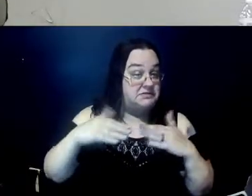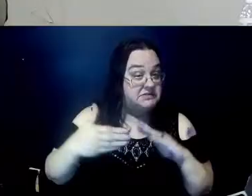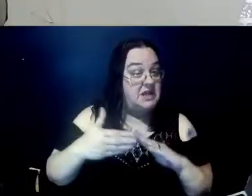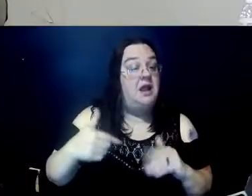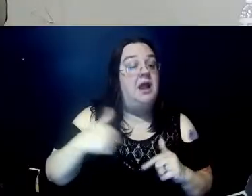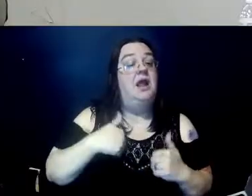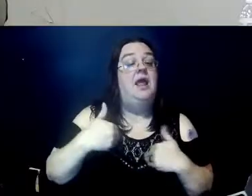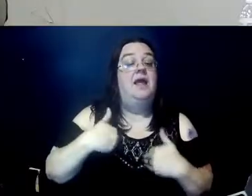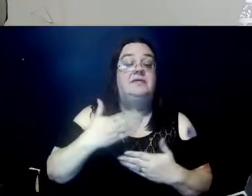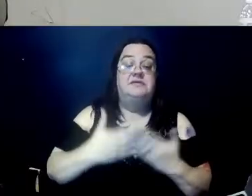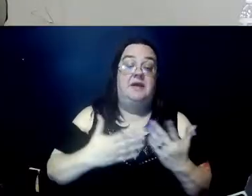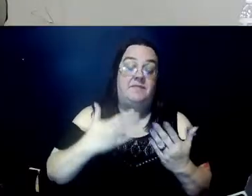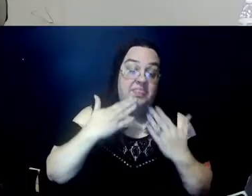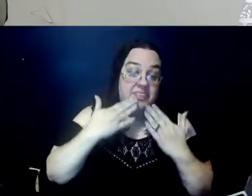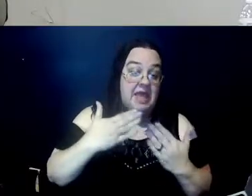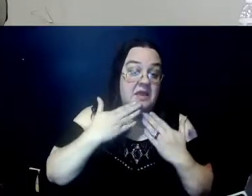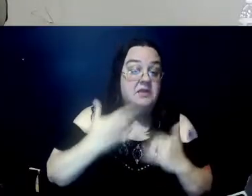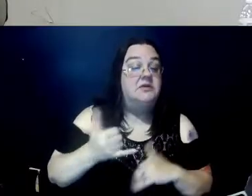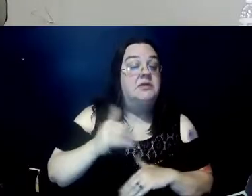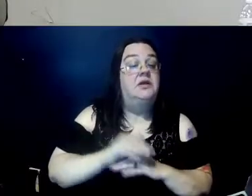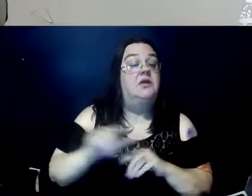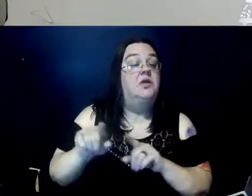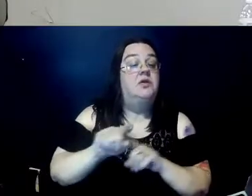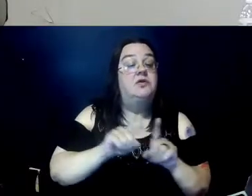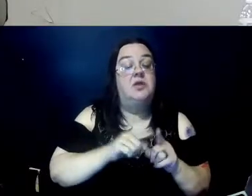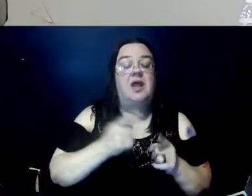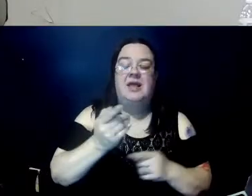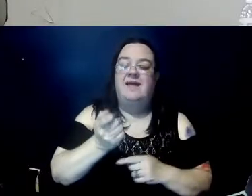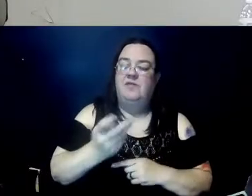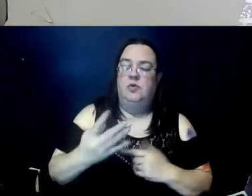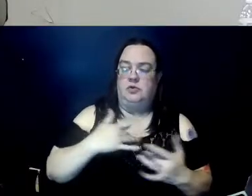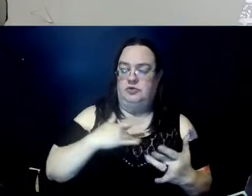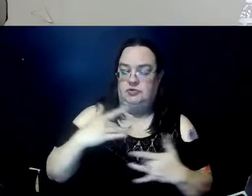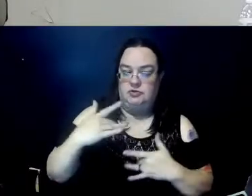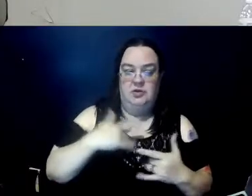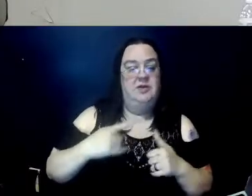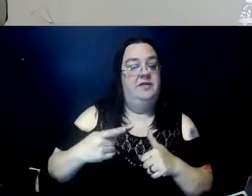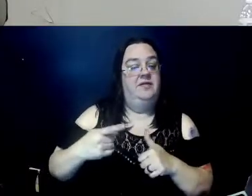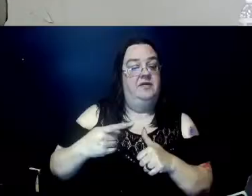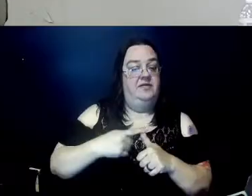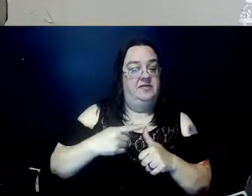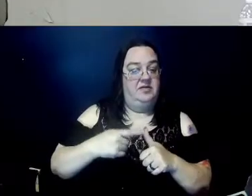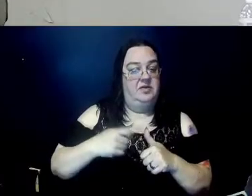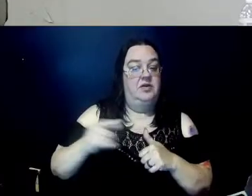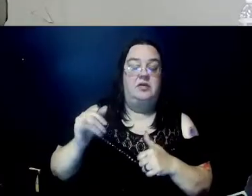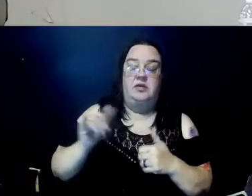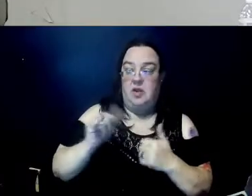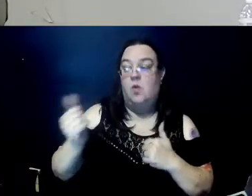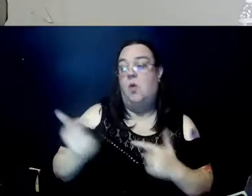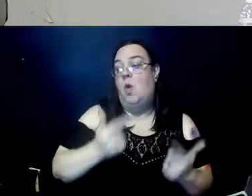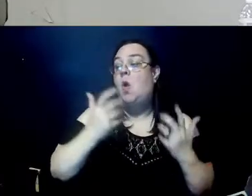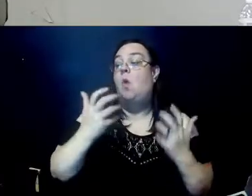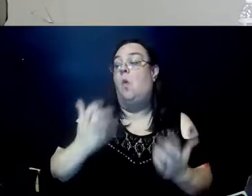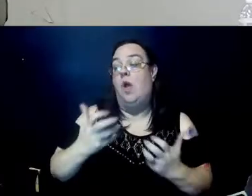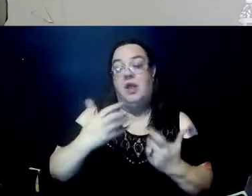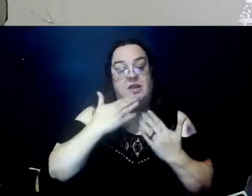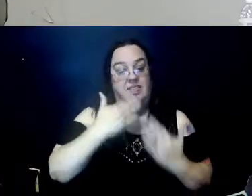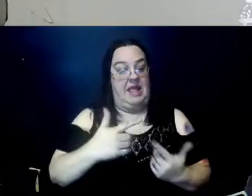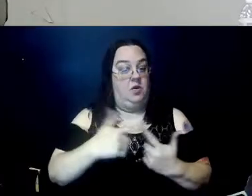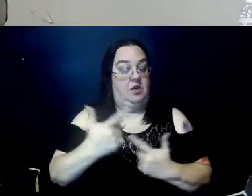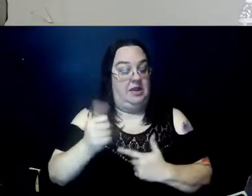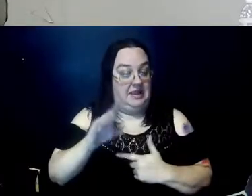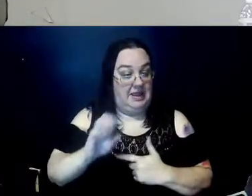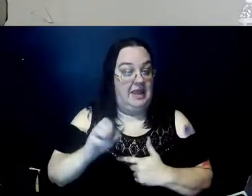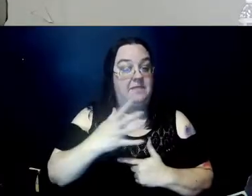some thank yous tonight and a few concerns. First of all, as we all want to thank Gabe